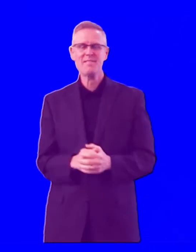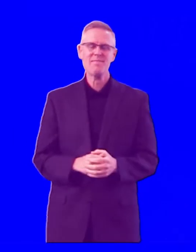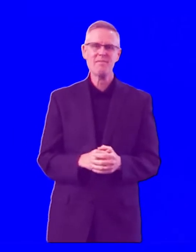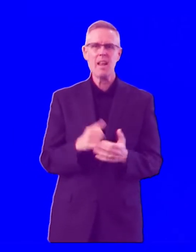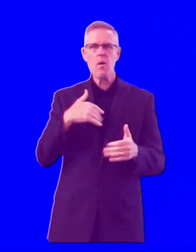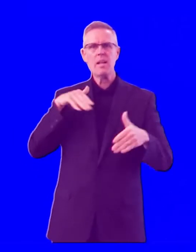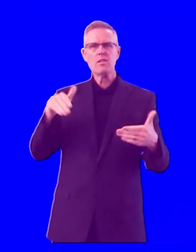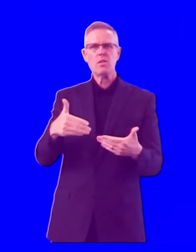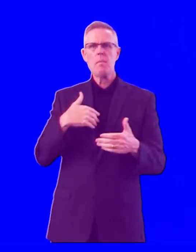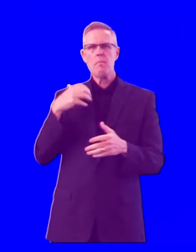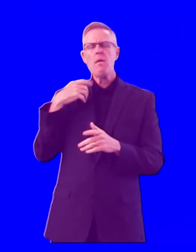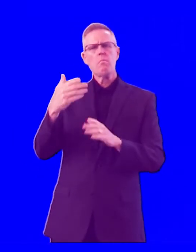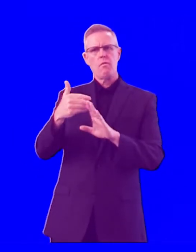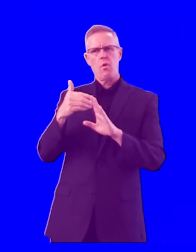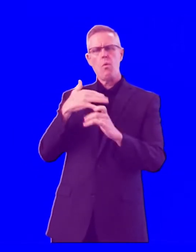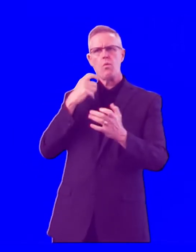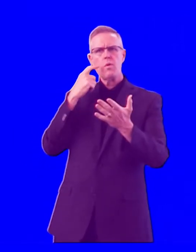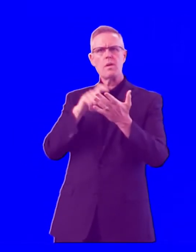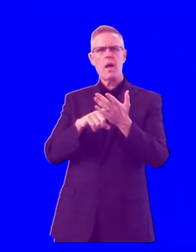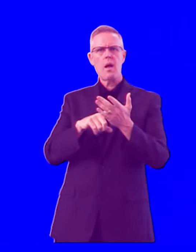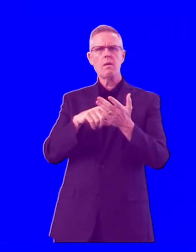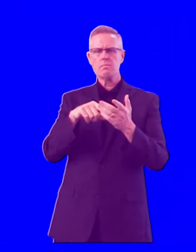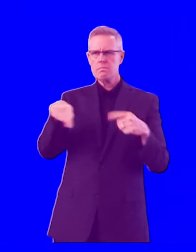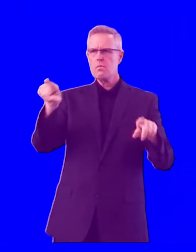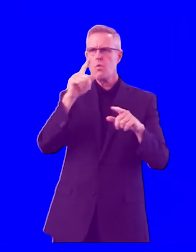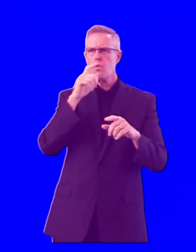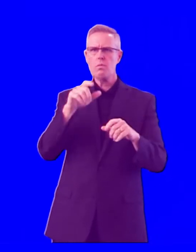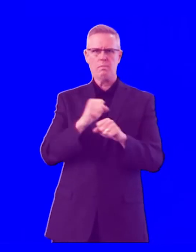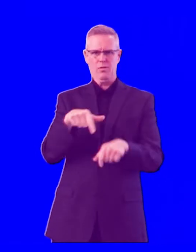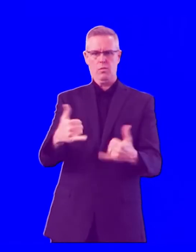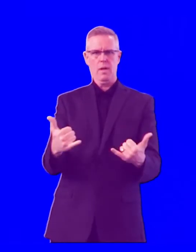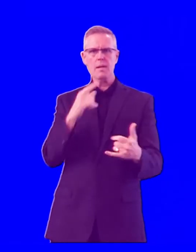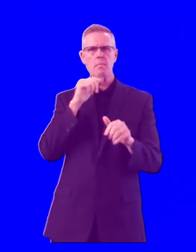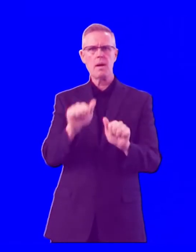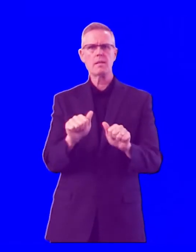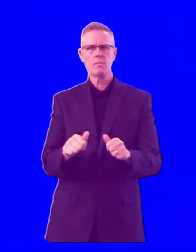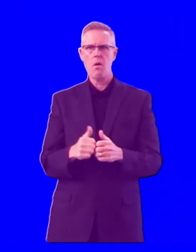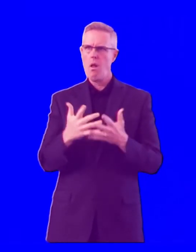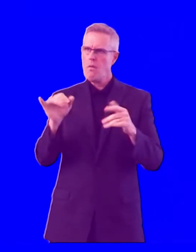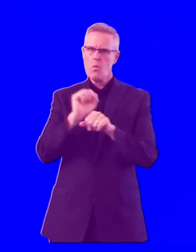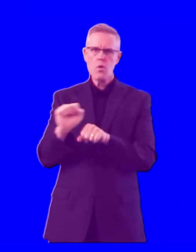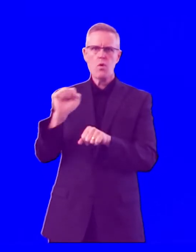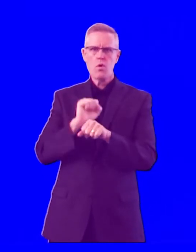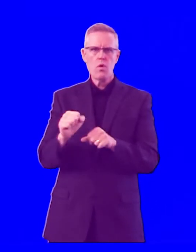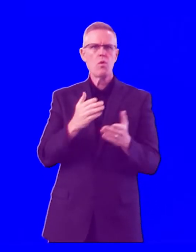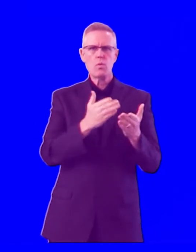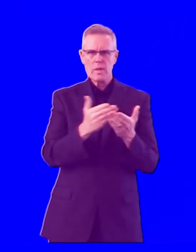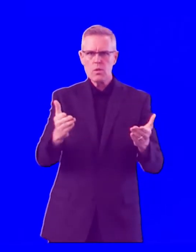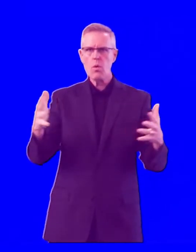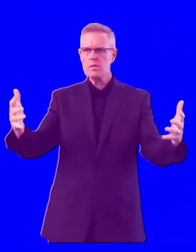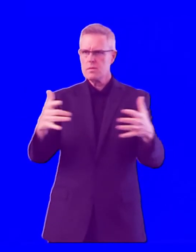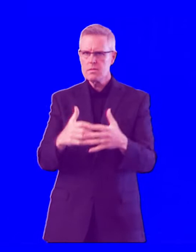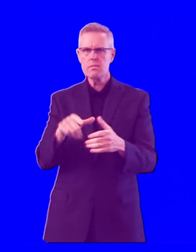And I'm going to introduce him, but before I do that, I want to recognize the people who have made today possible. There's been a lot of work that's gone into the resources that have been put together